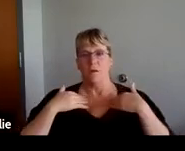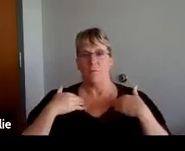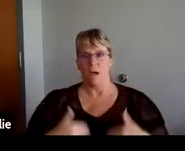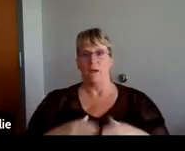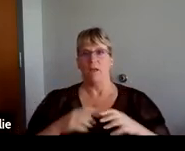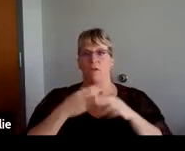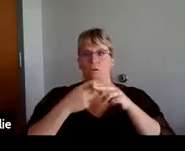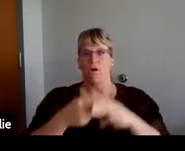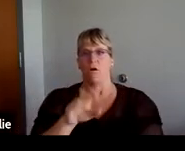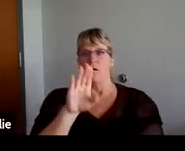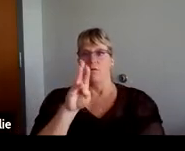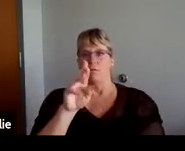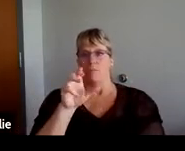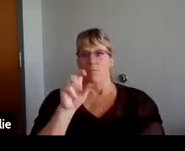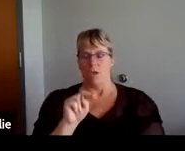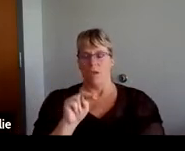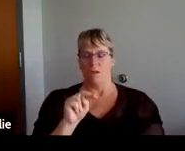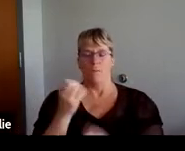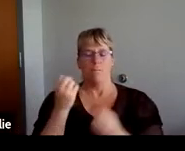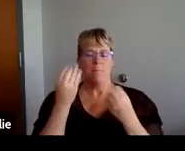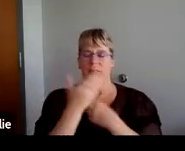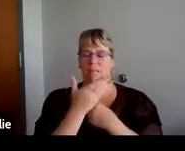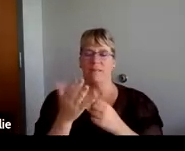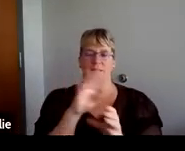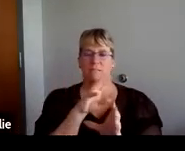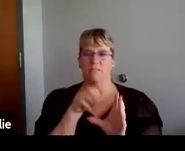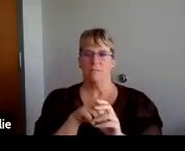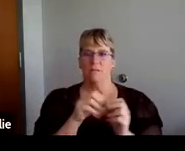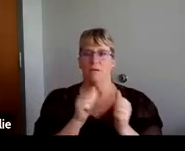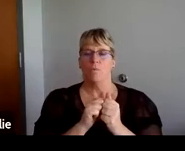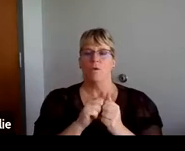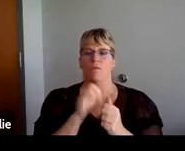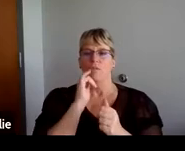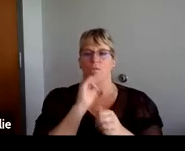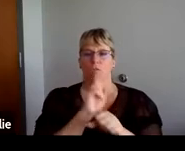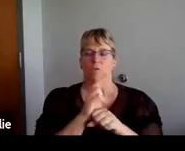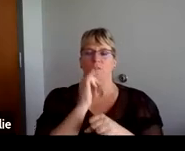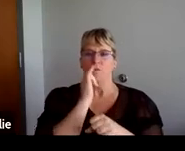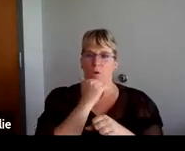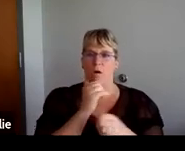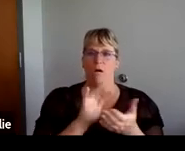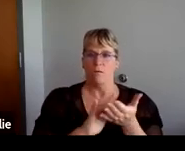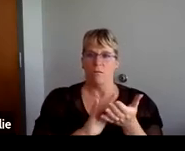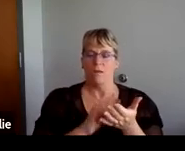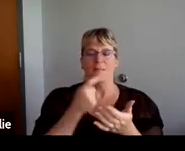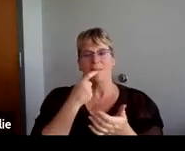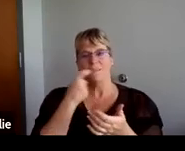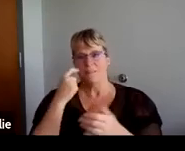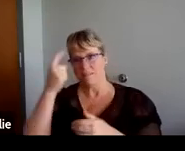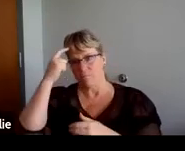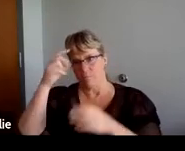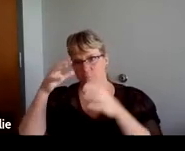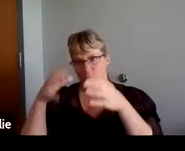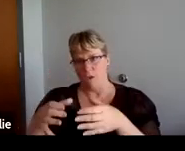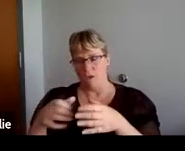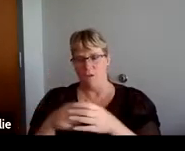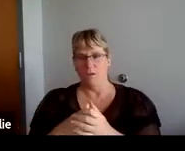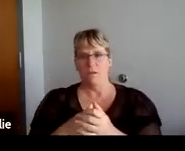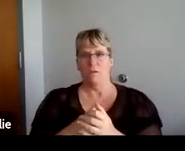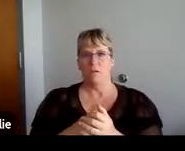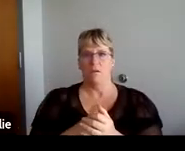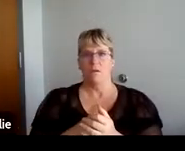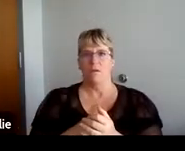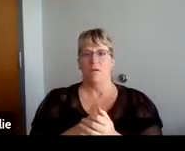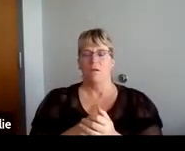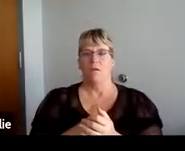There are many factors that go into substance use disorder and the addicted brain, as I call it. We have the biological